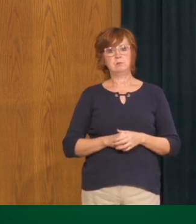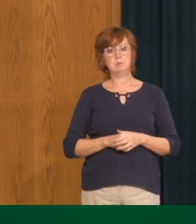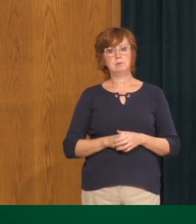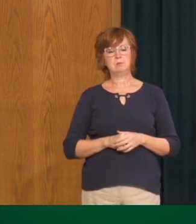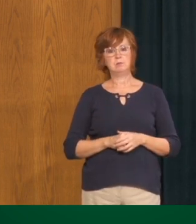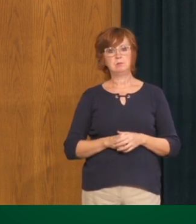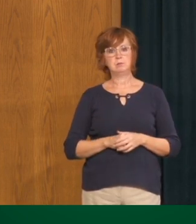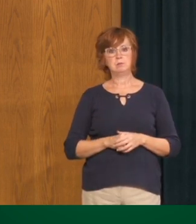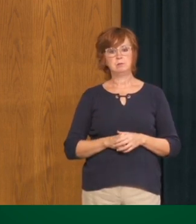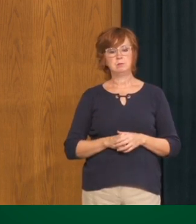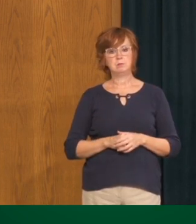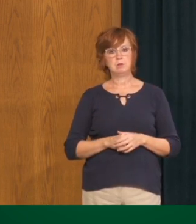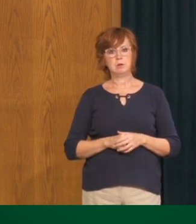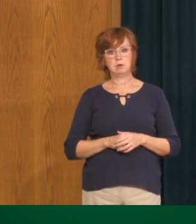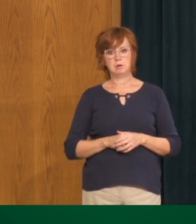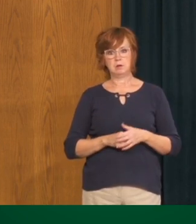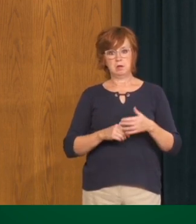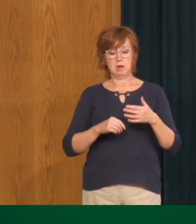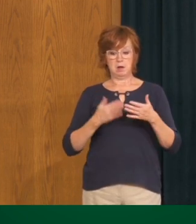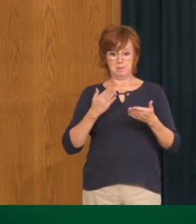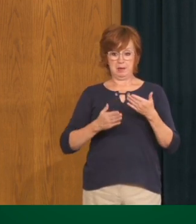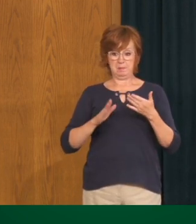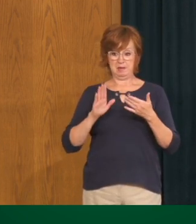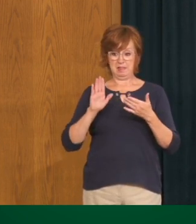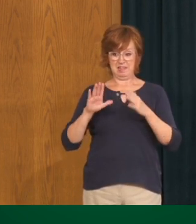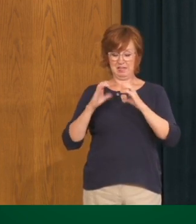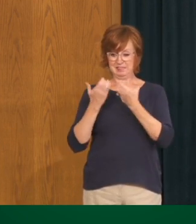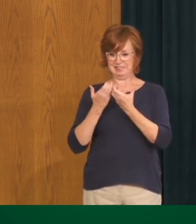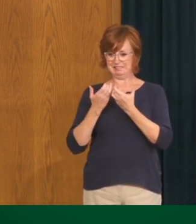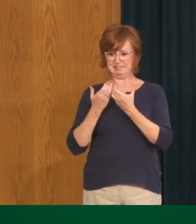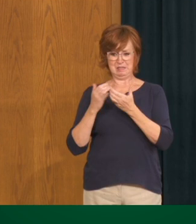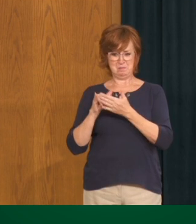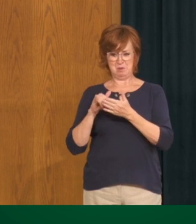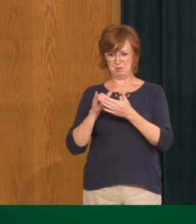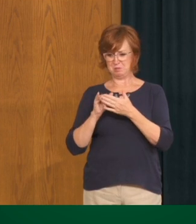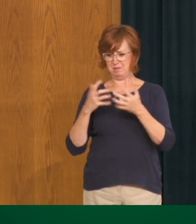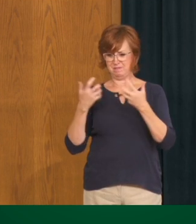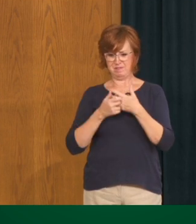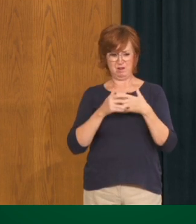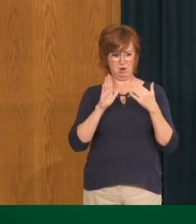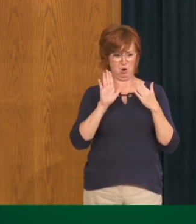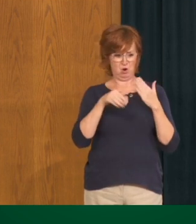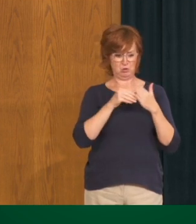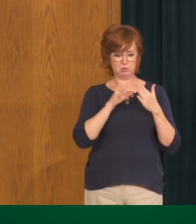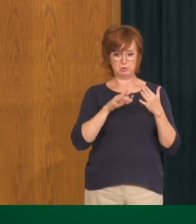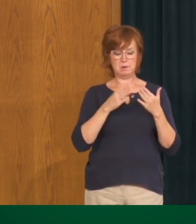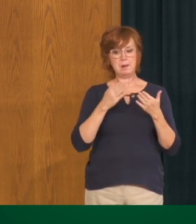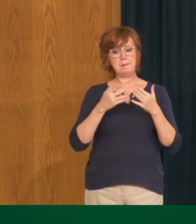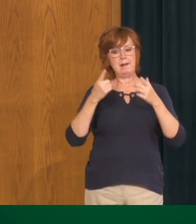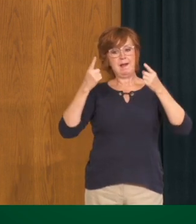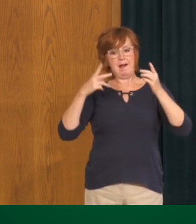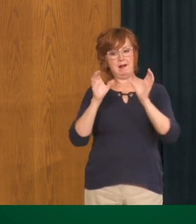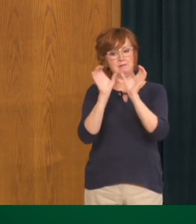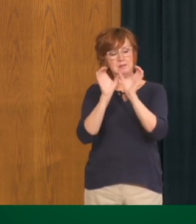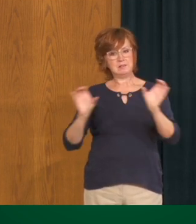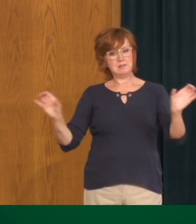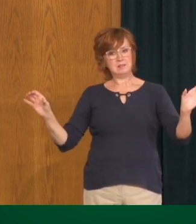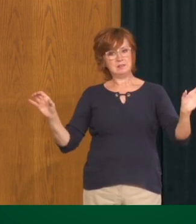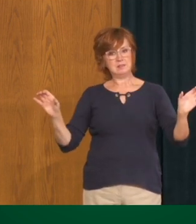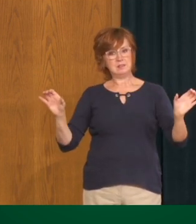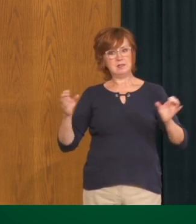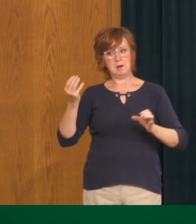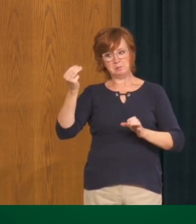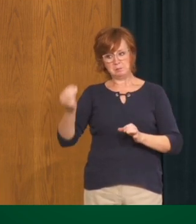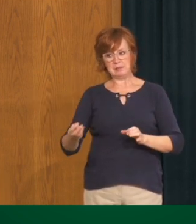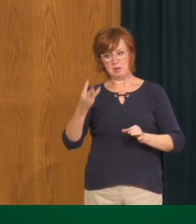level 3, or in cohorting in ways that you can at least initially have greater physical distancing,